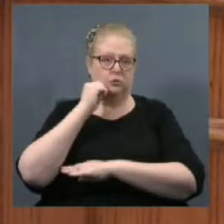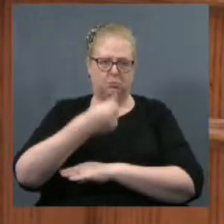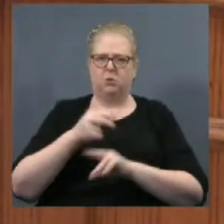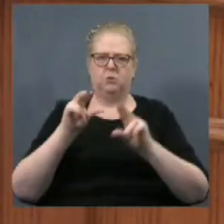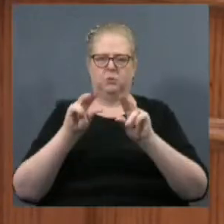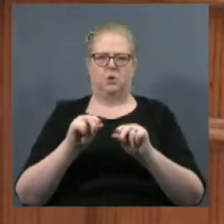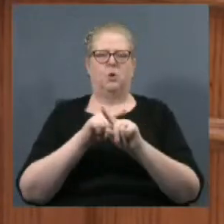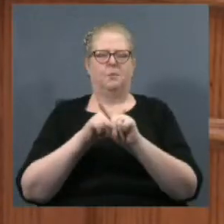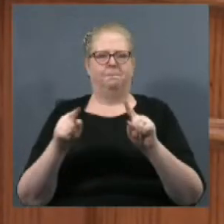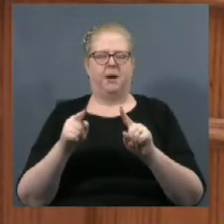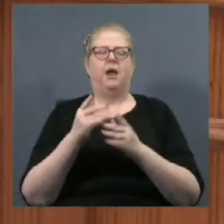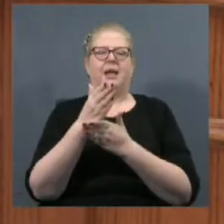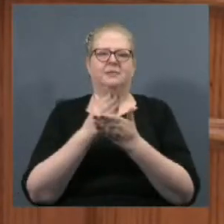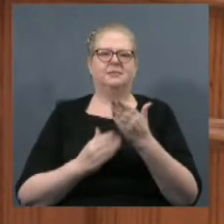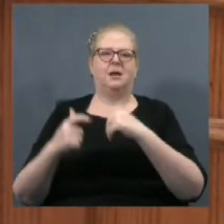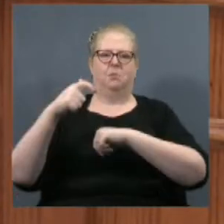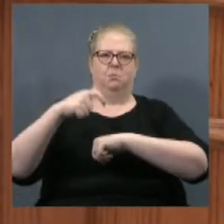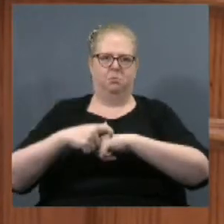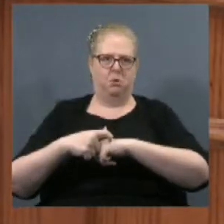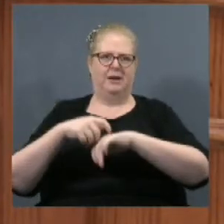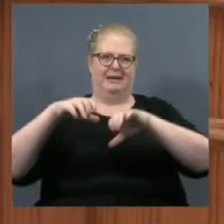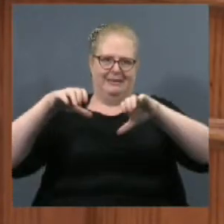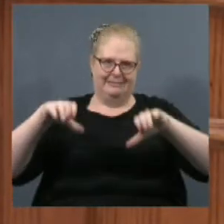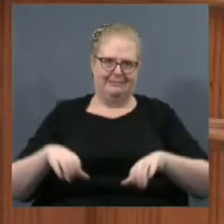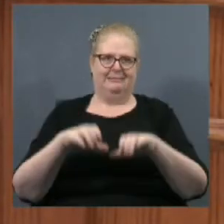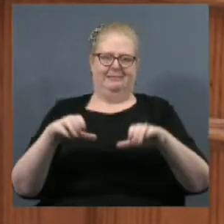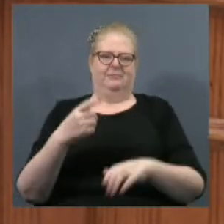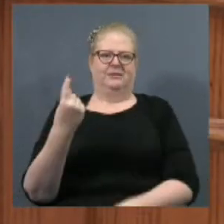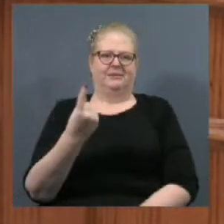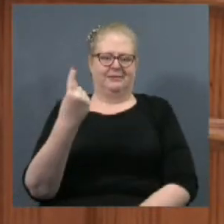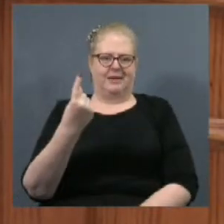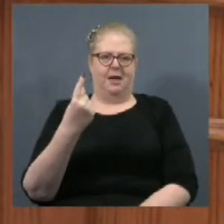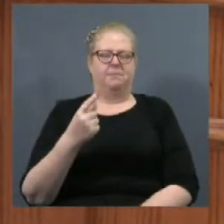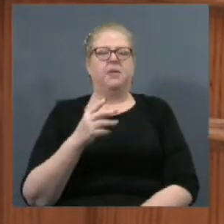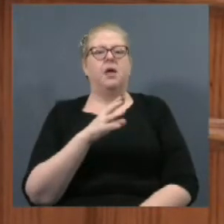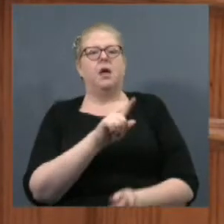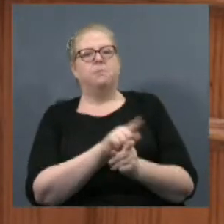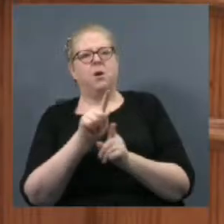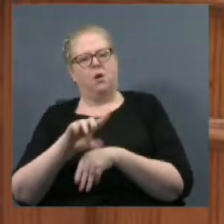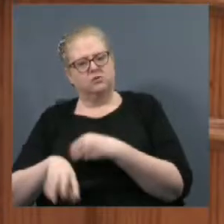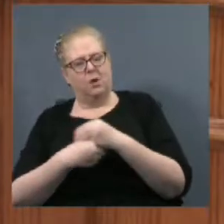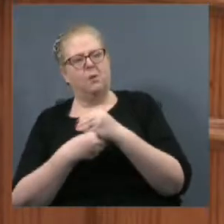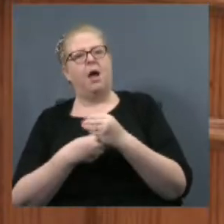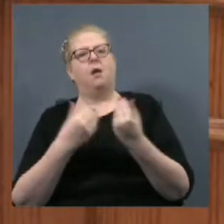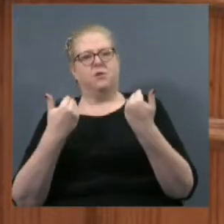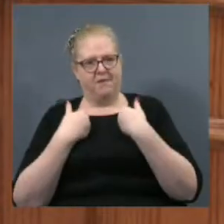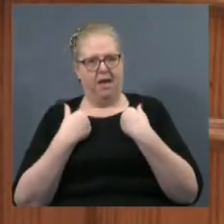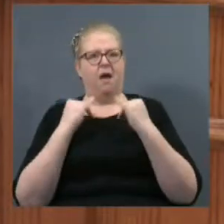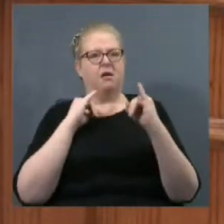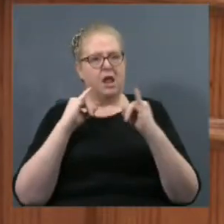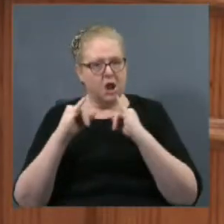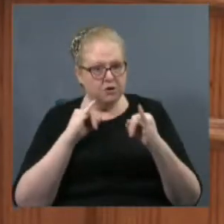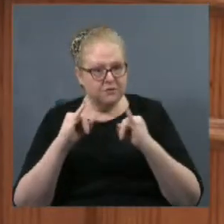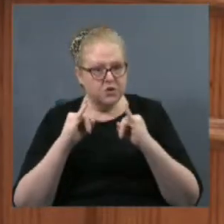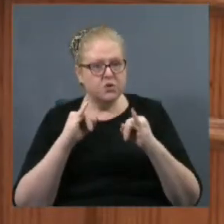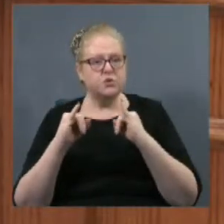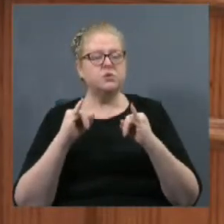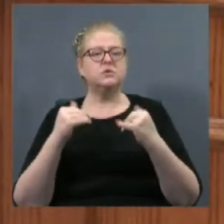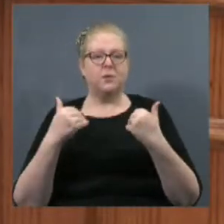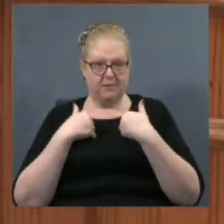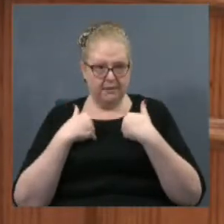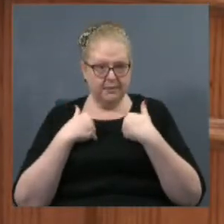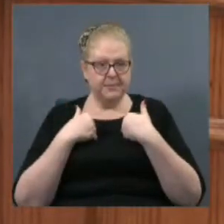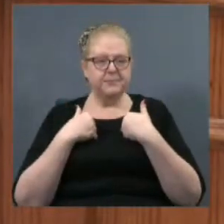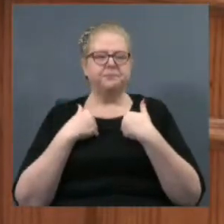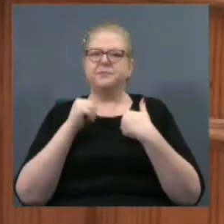then I've got to add in this case, there have been interviews and there, I mean, it's not